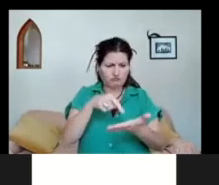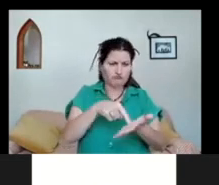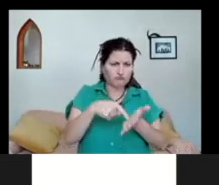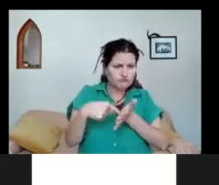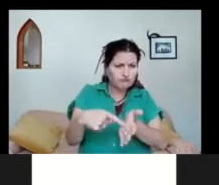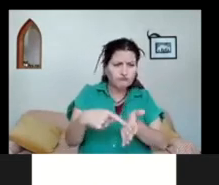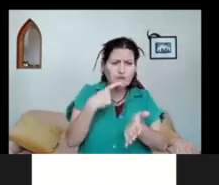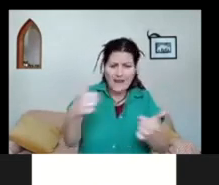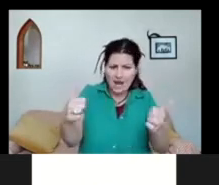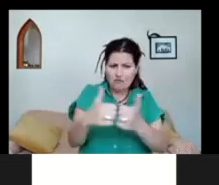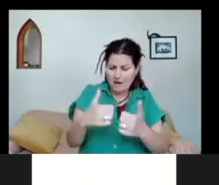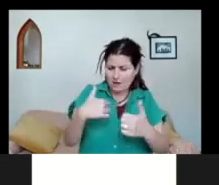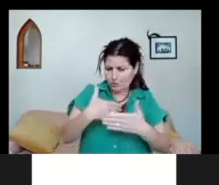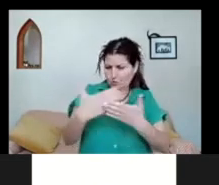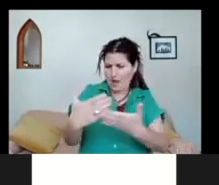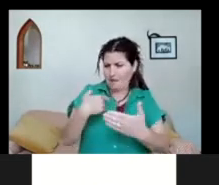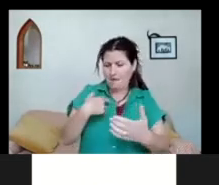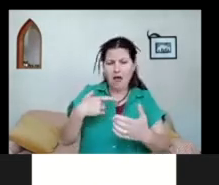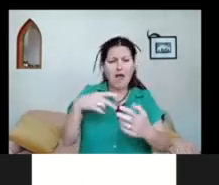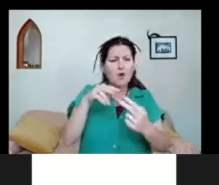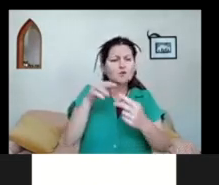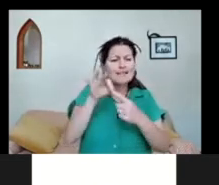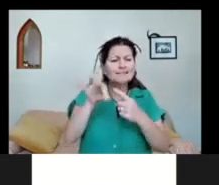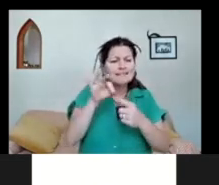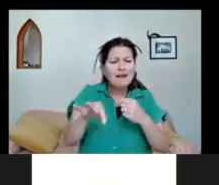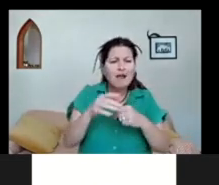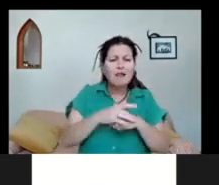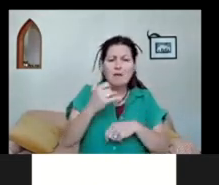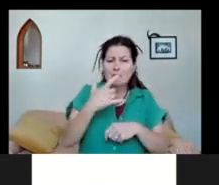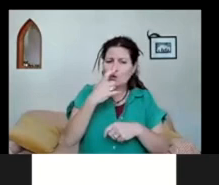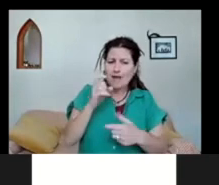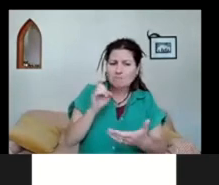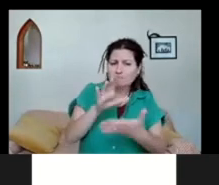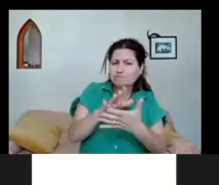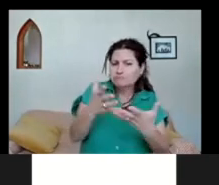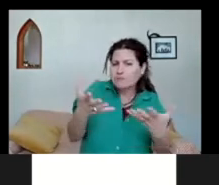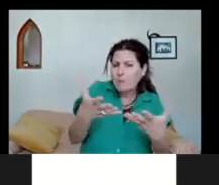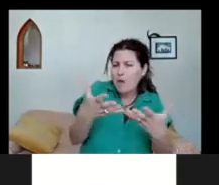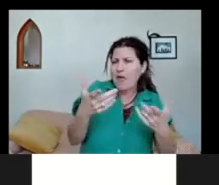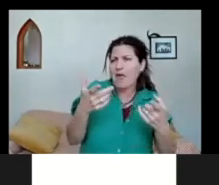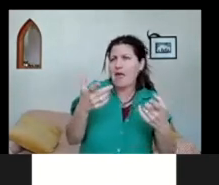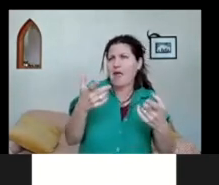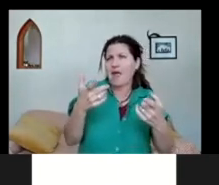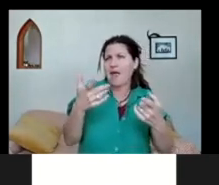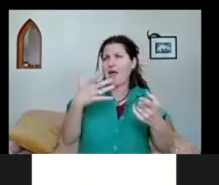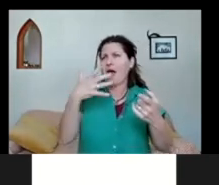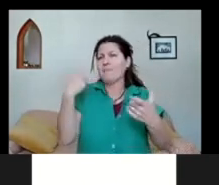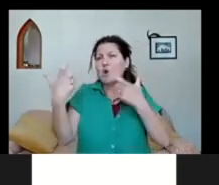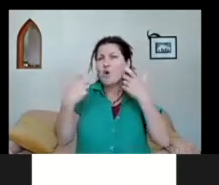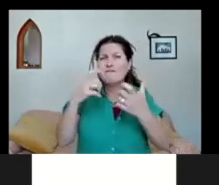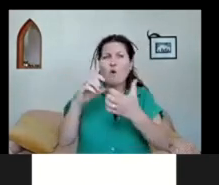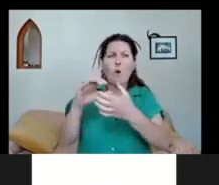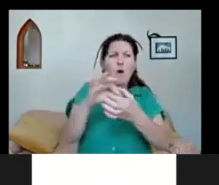to collaborate, up to have a discussion and talk about working together, it's a thing that we can do. I guess it's up to you